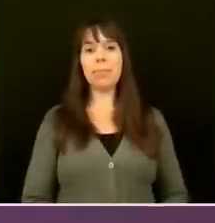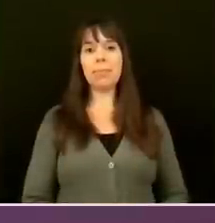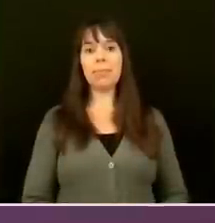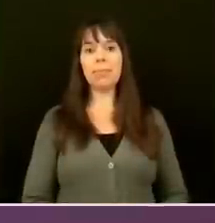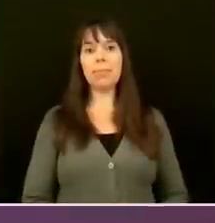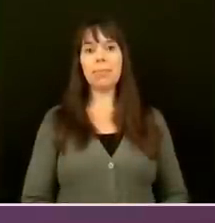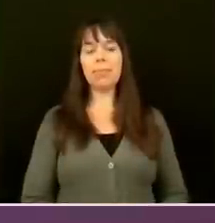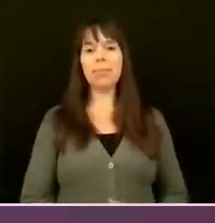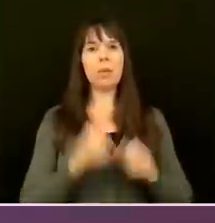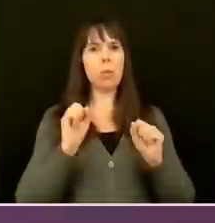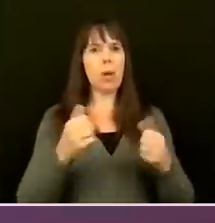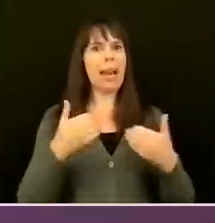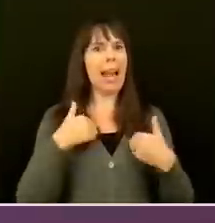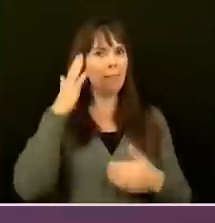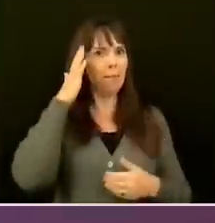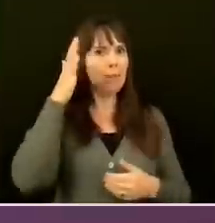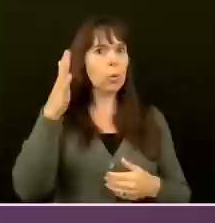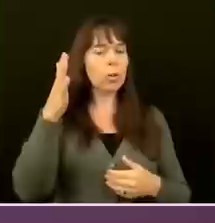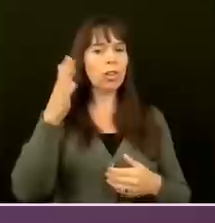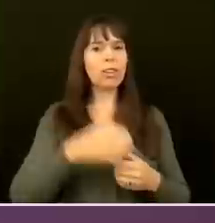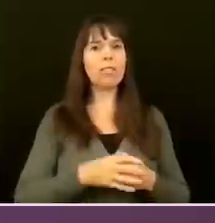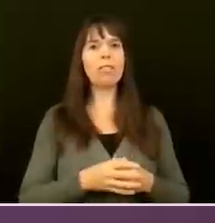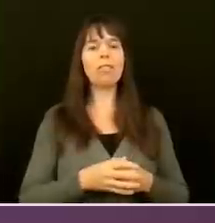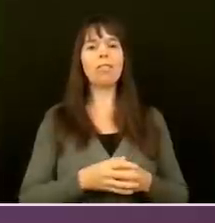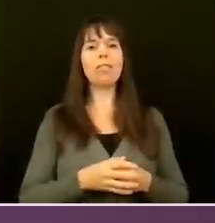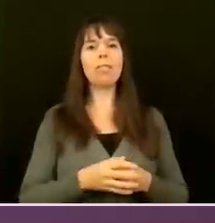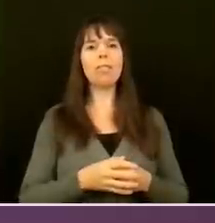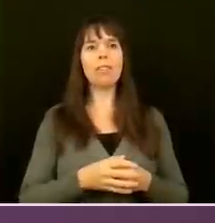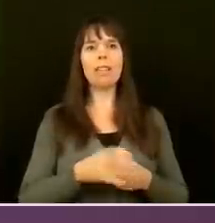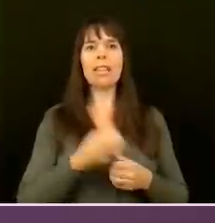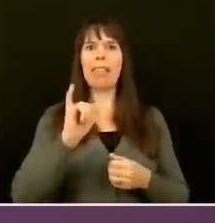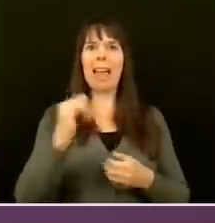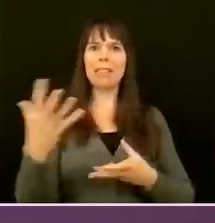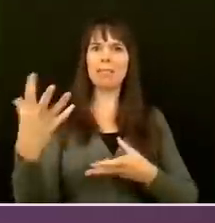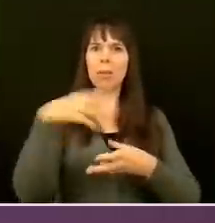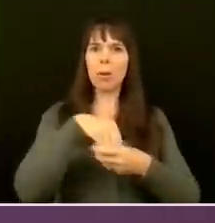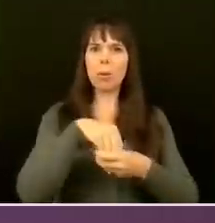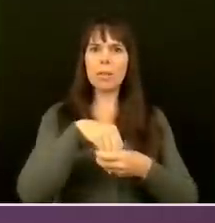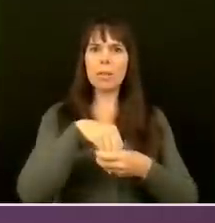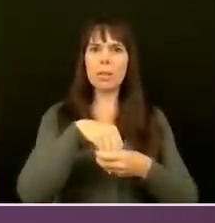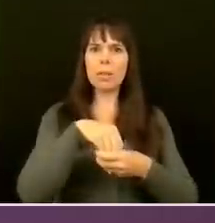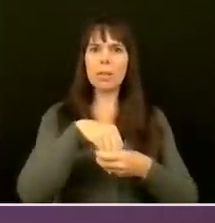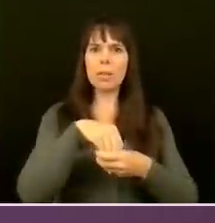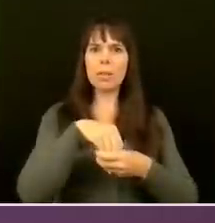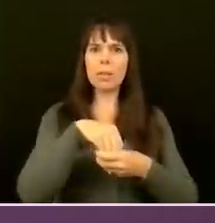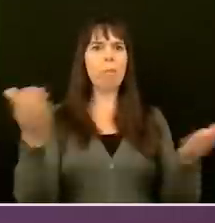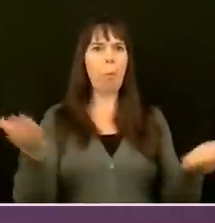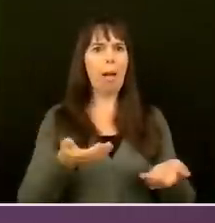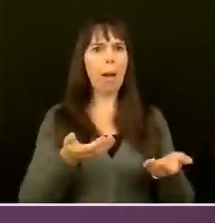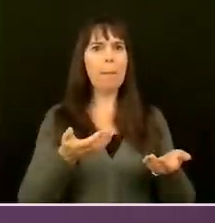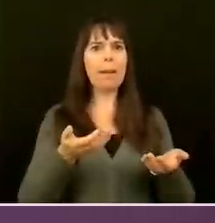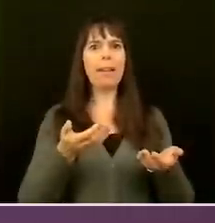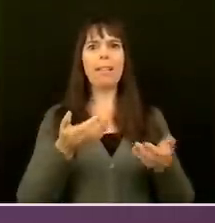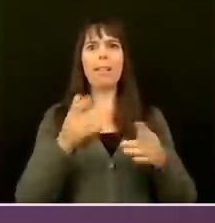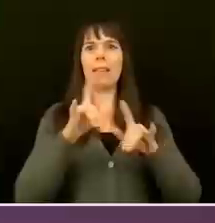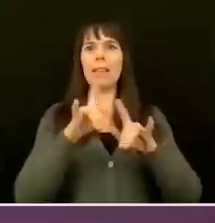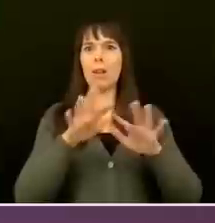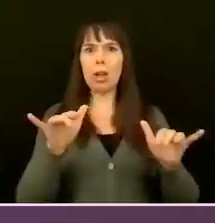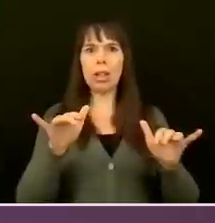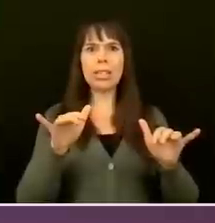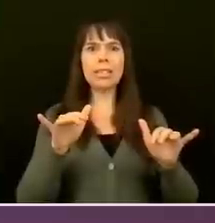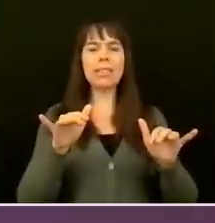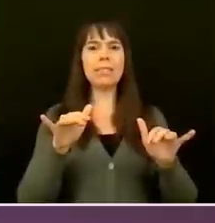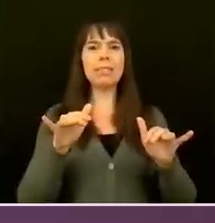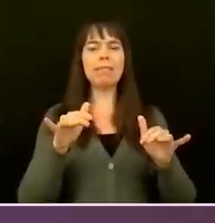We can have a future that is inclusive and welcoming and diverse